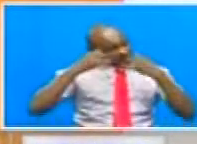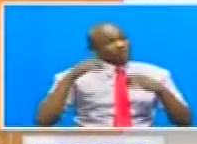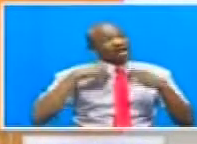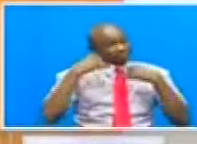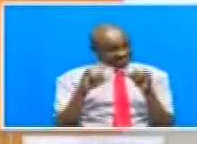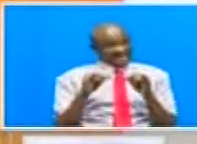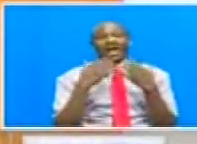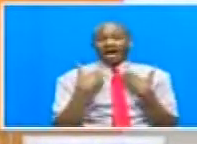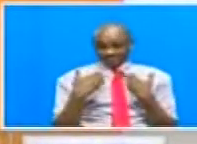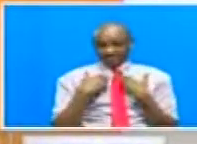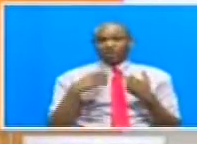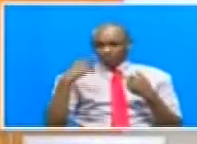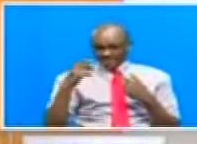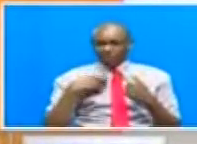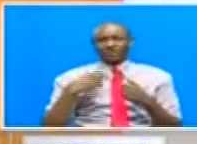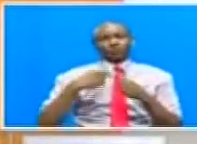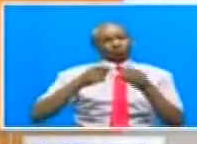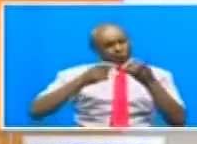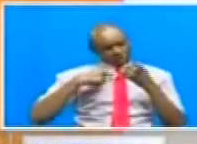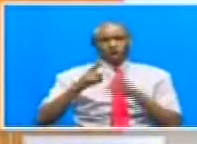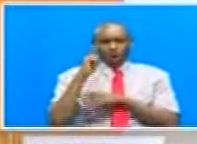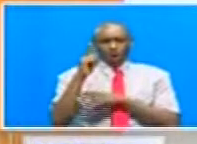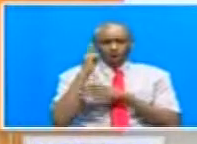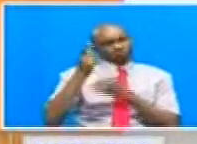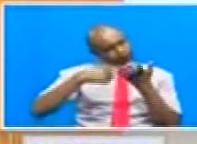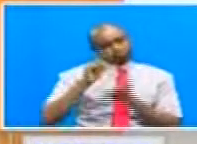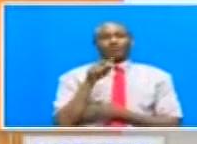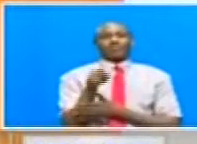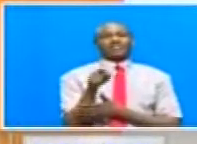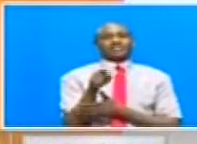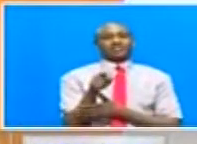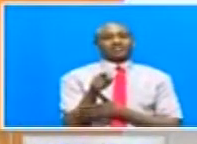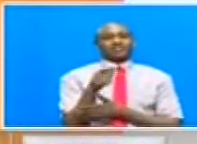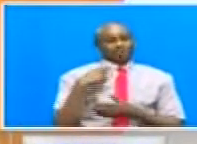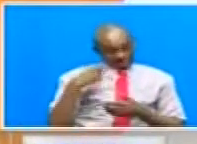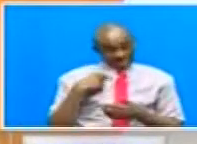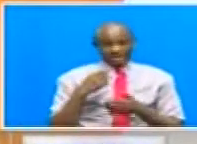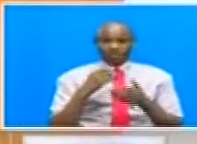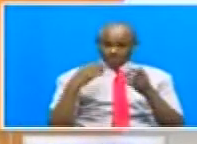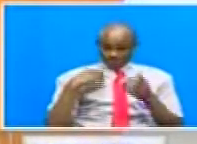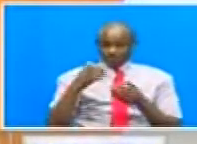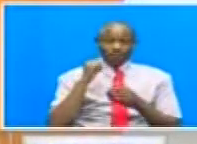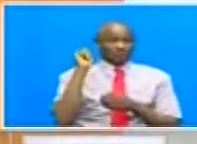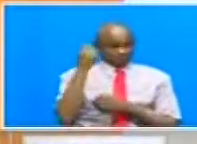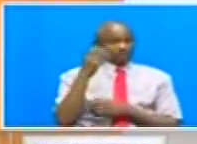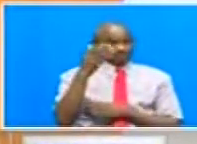terms of trying to pass legislation to that effect. Way before the presidential directive, there was actually a motion